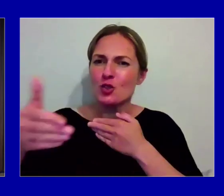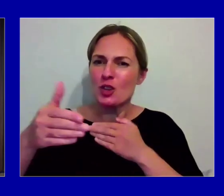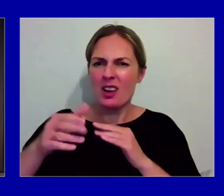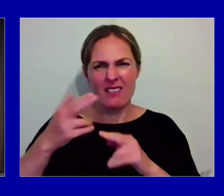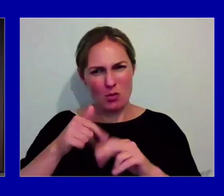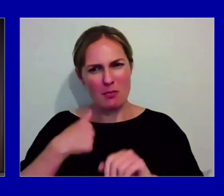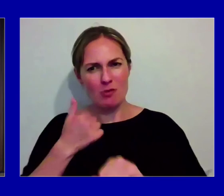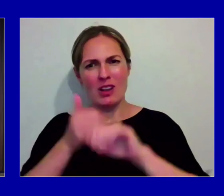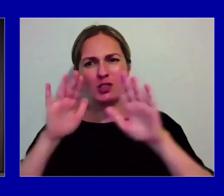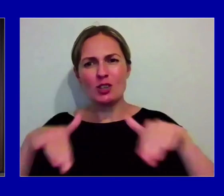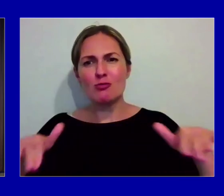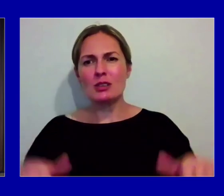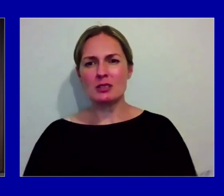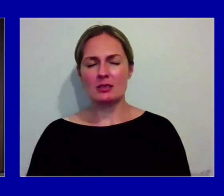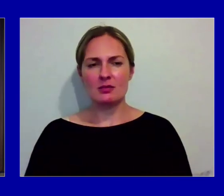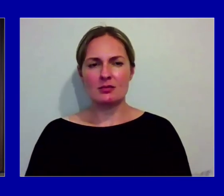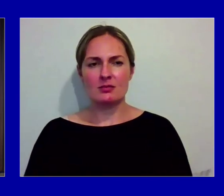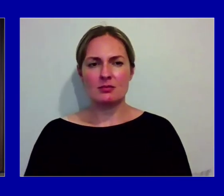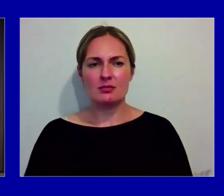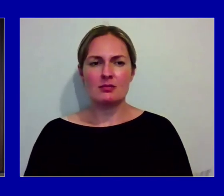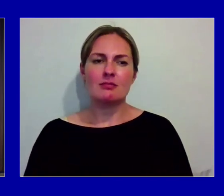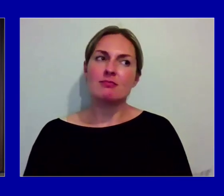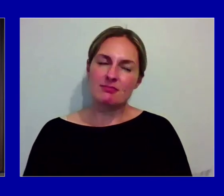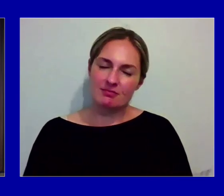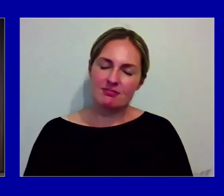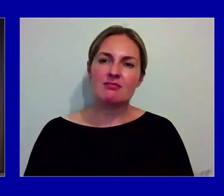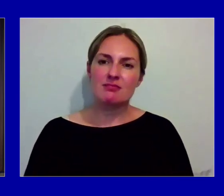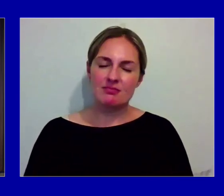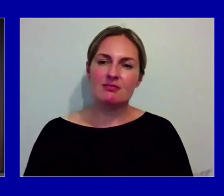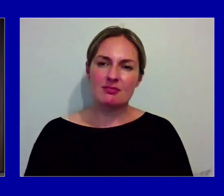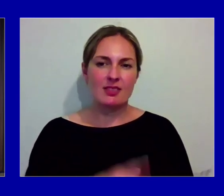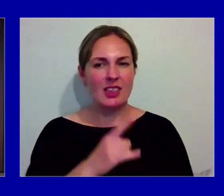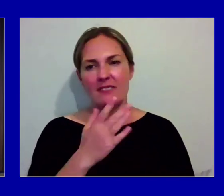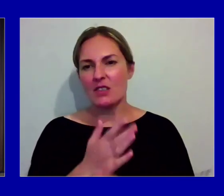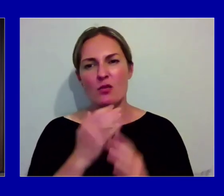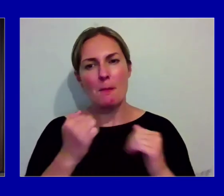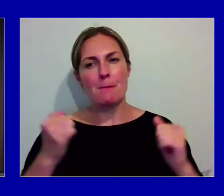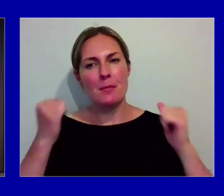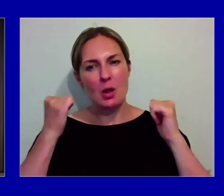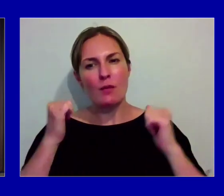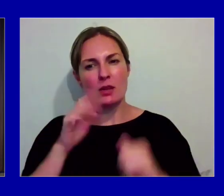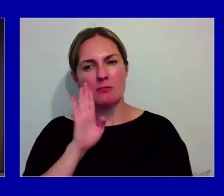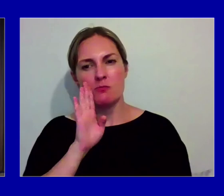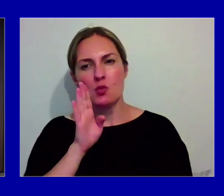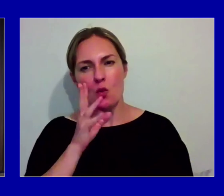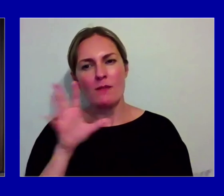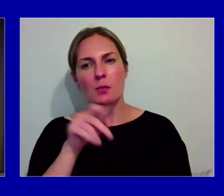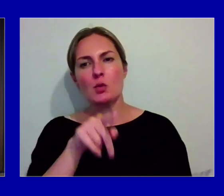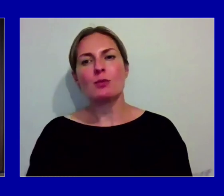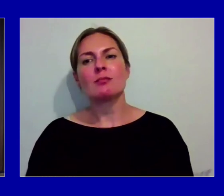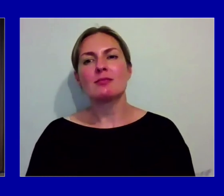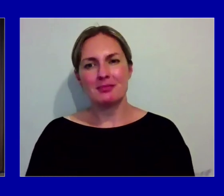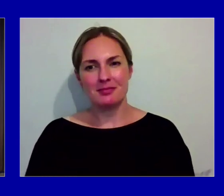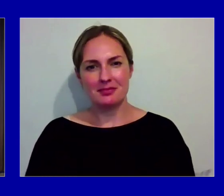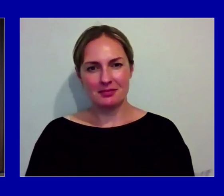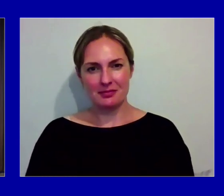I think that's a really powerful message, Uncle Bruce. And Tammy, do you have something you'd like to say?